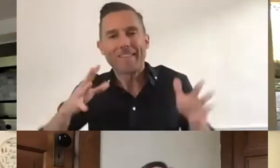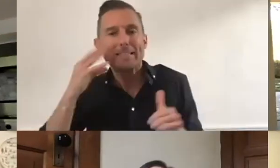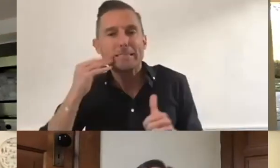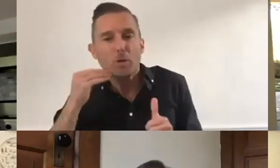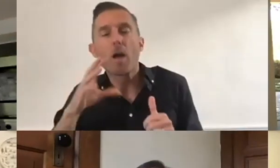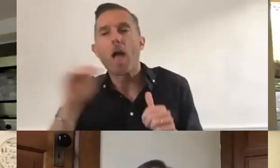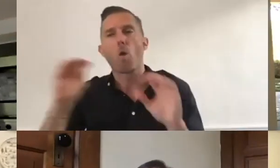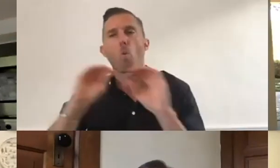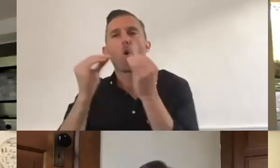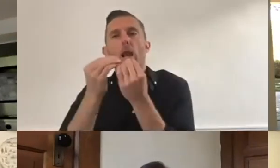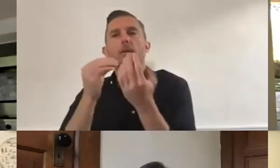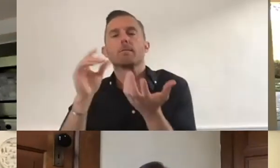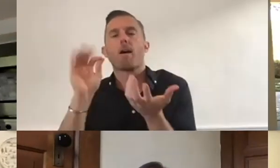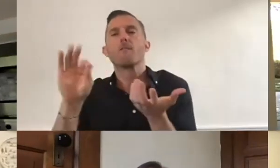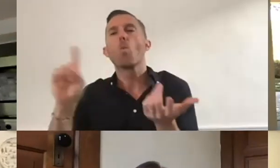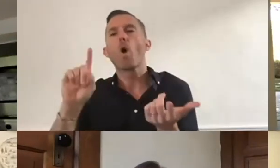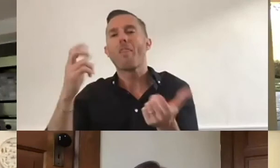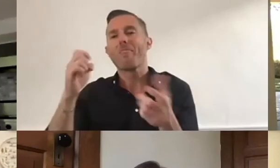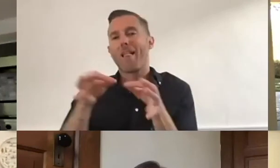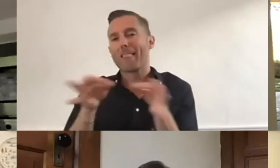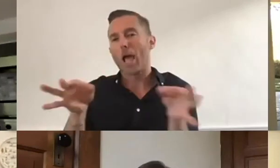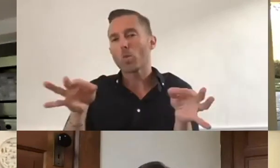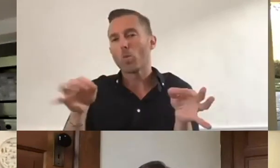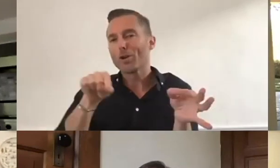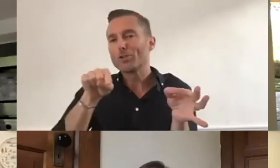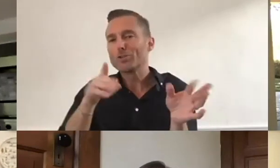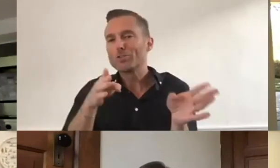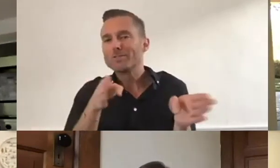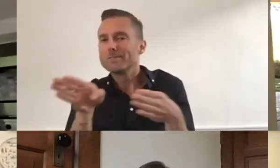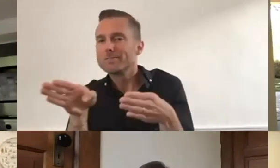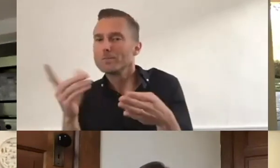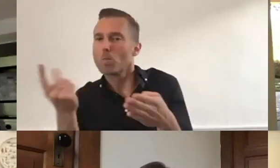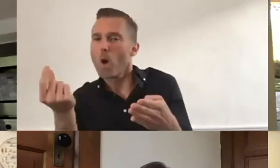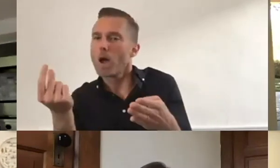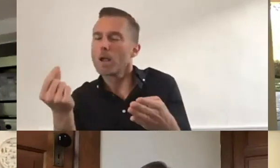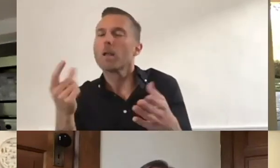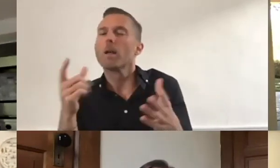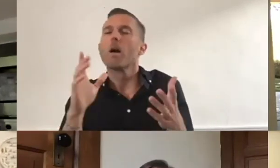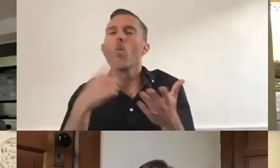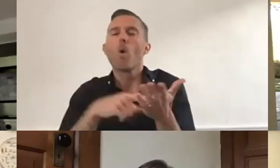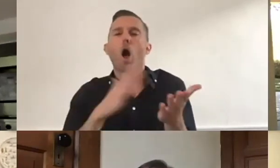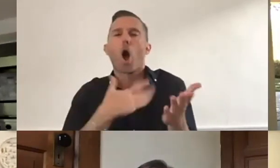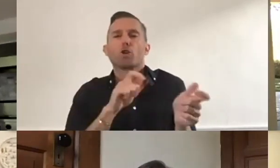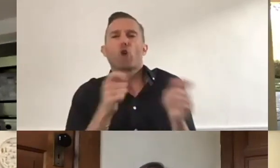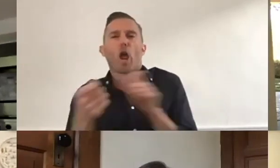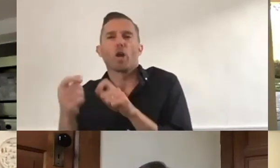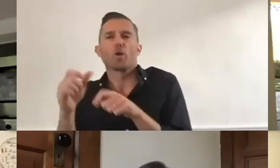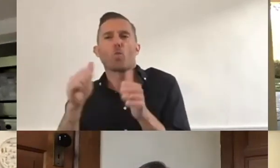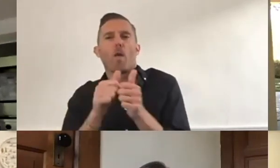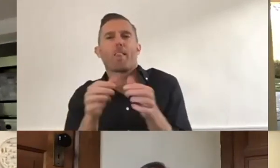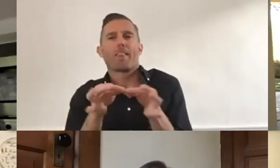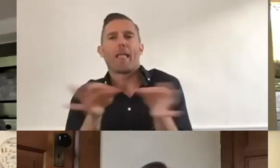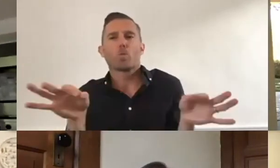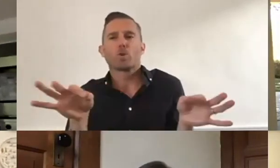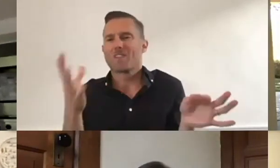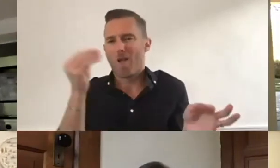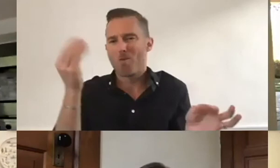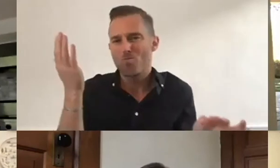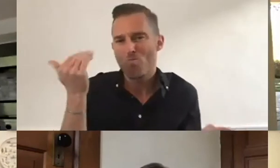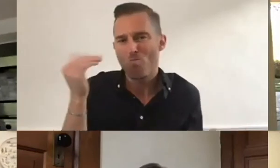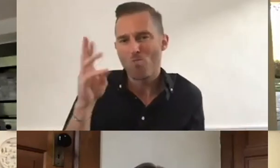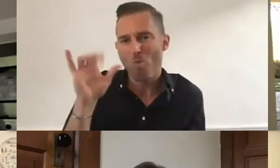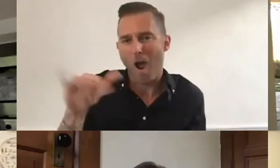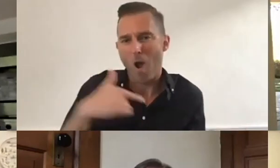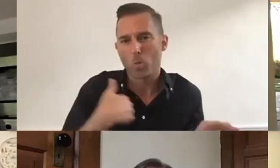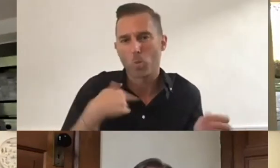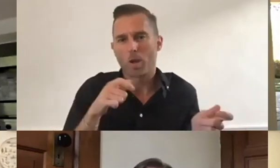about where the language shift should be, what the language shifts are, what's the evolution of it, and why, and the why behind it, which to